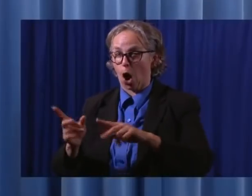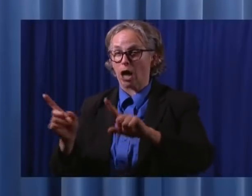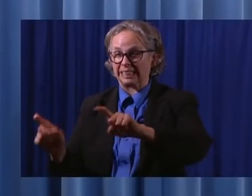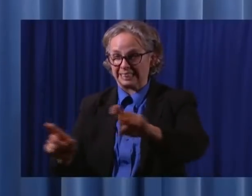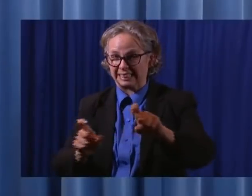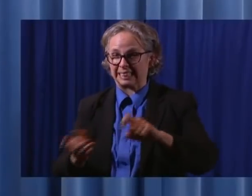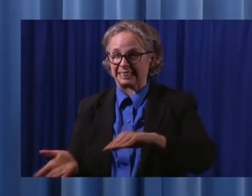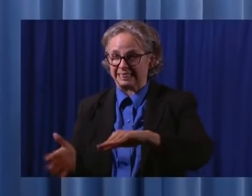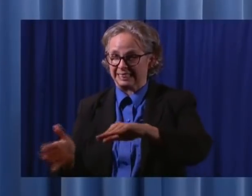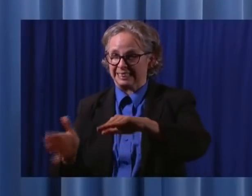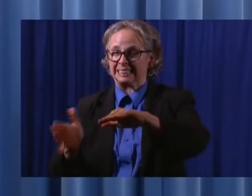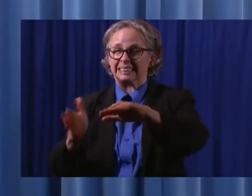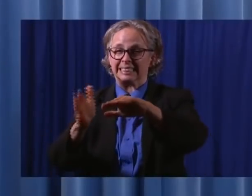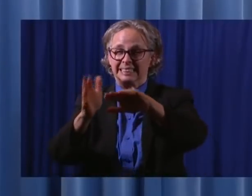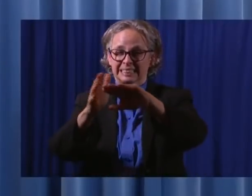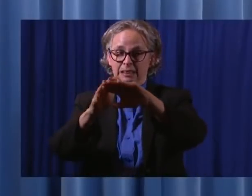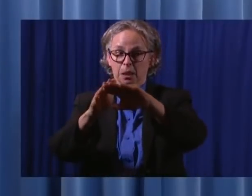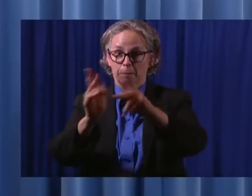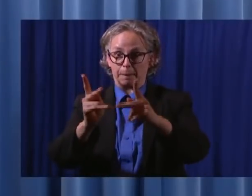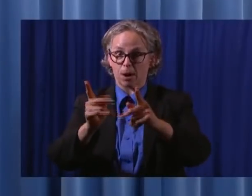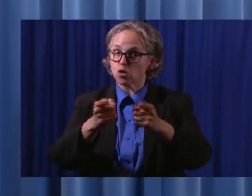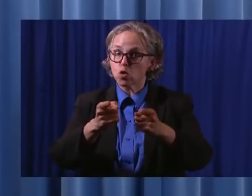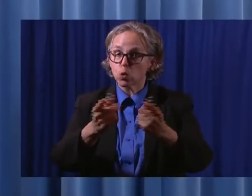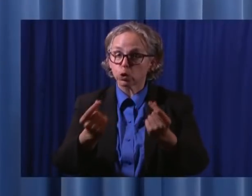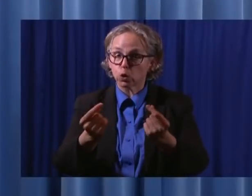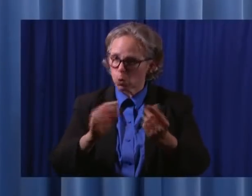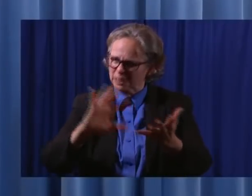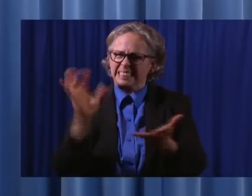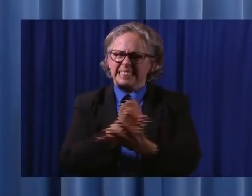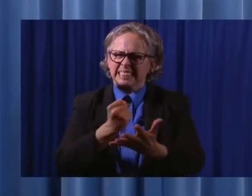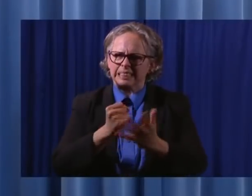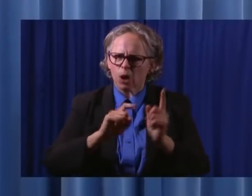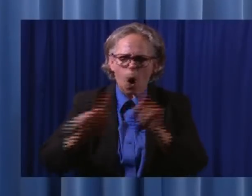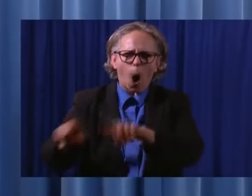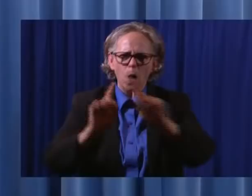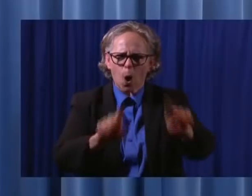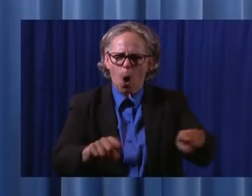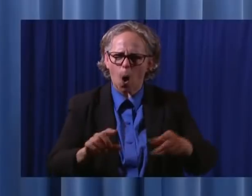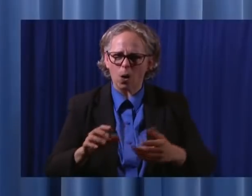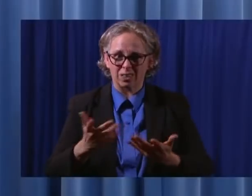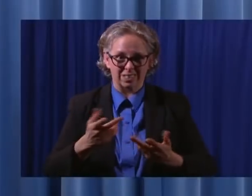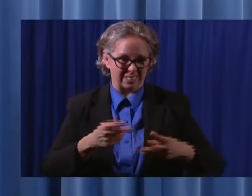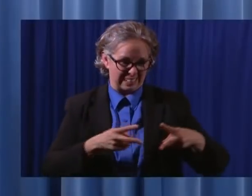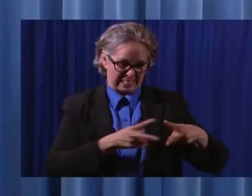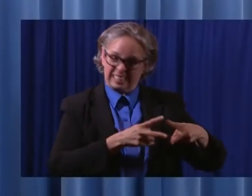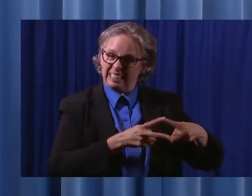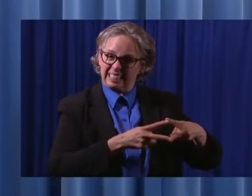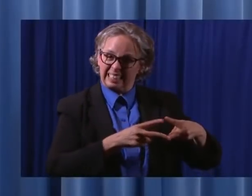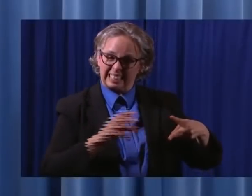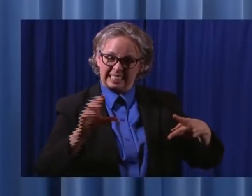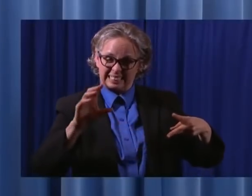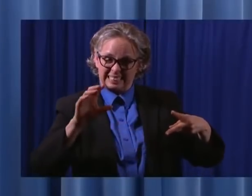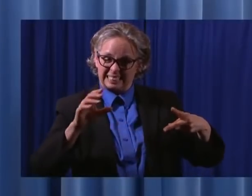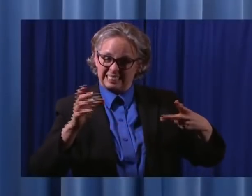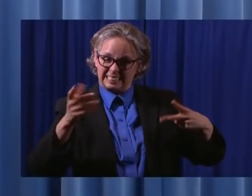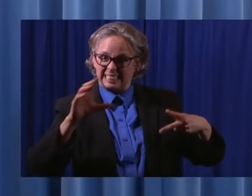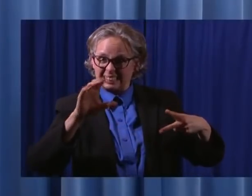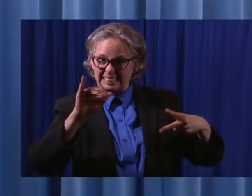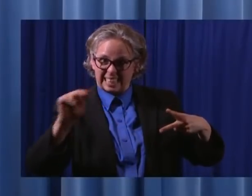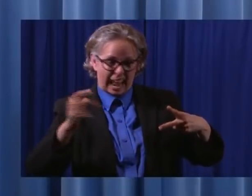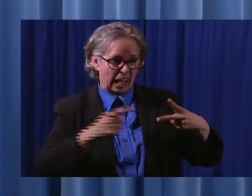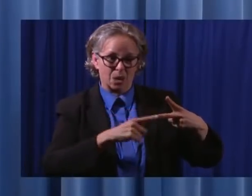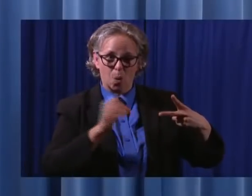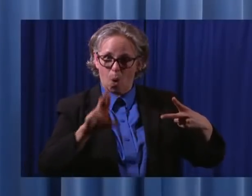more people to show up, particularly if you're in Dayton, go get tested. If you're in Cincinnati, go get tested. We have these pop-up